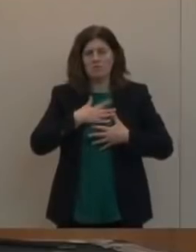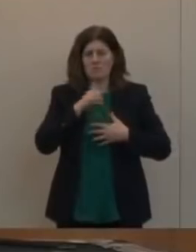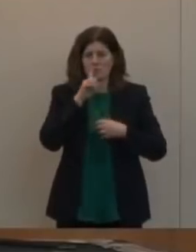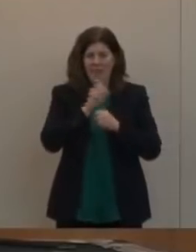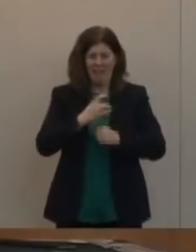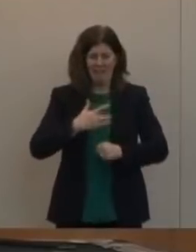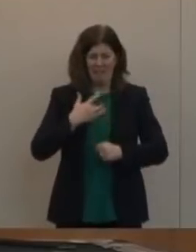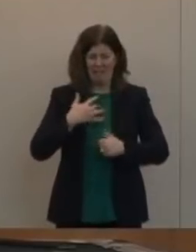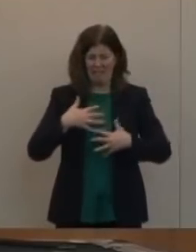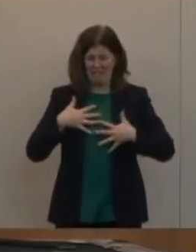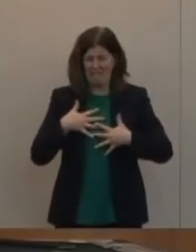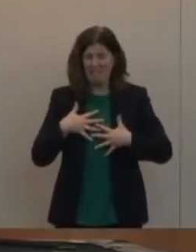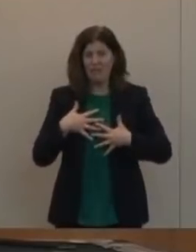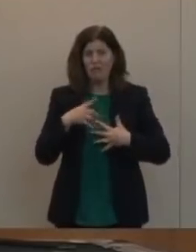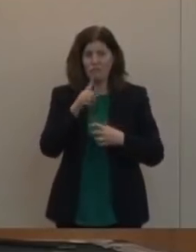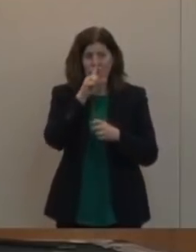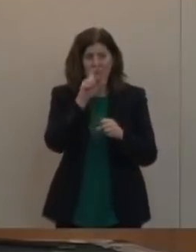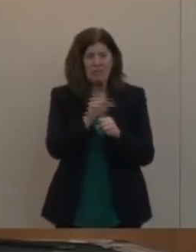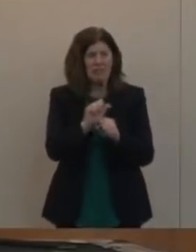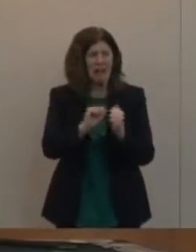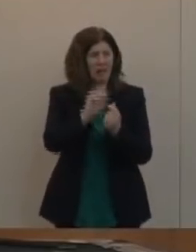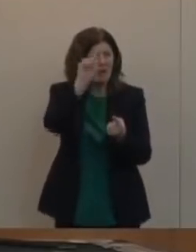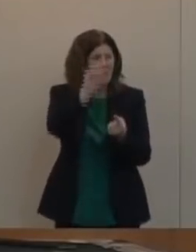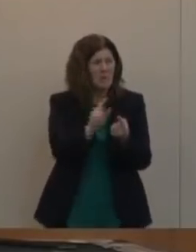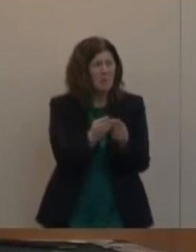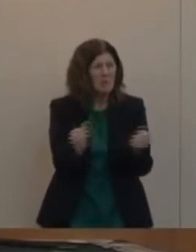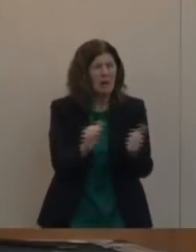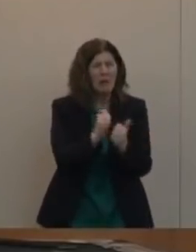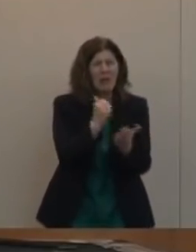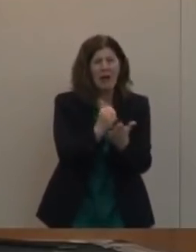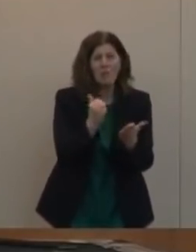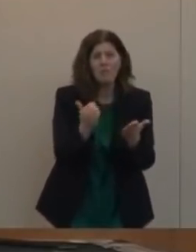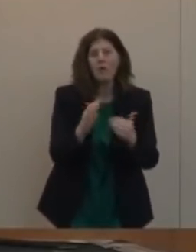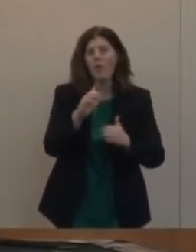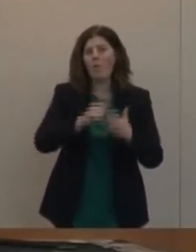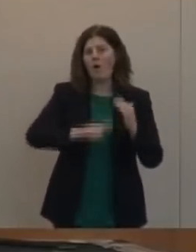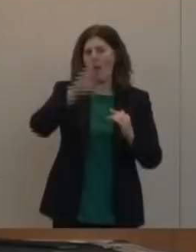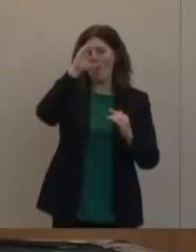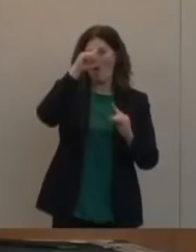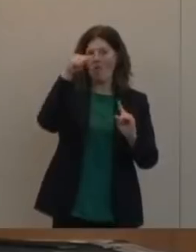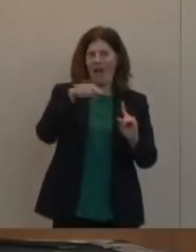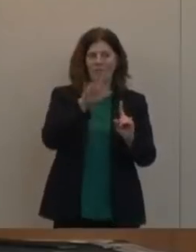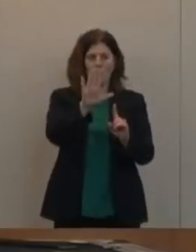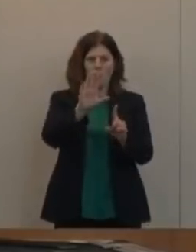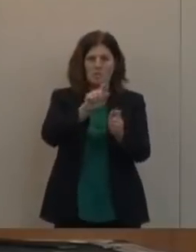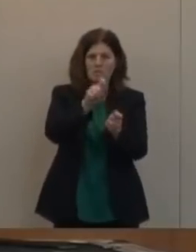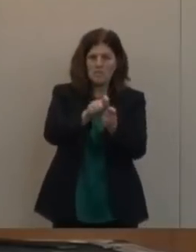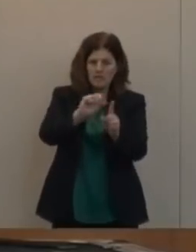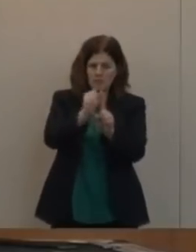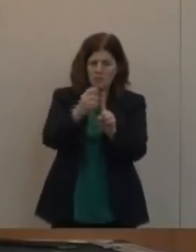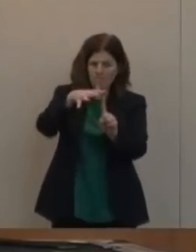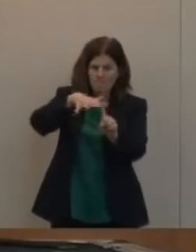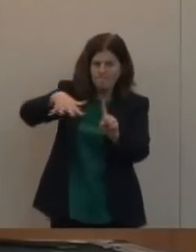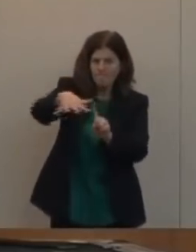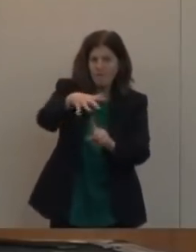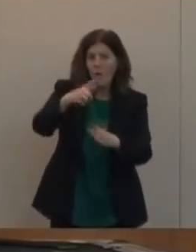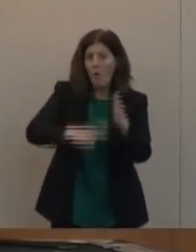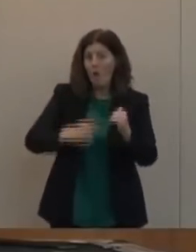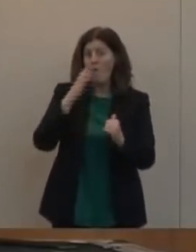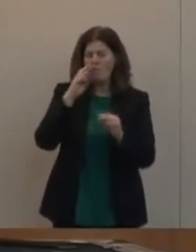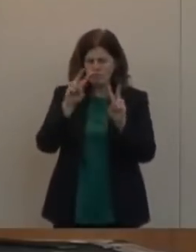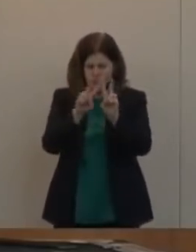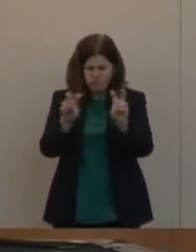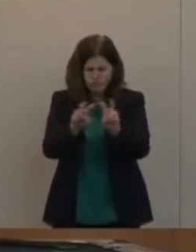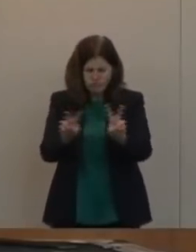real, and we need to do something to mitigate that. So here's what I know about that particular situation, and something that we are